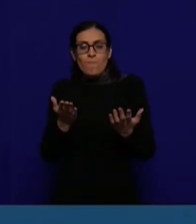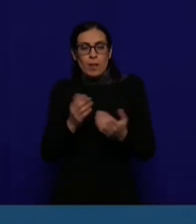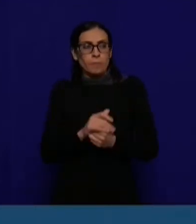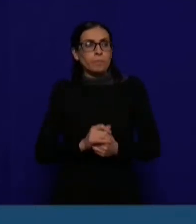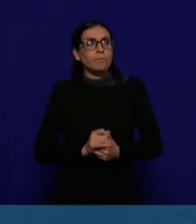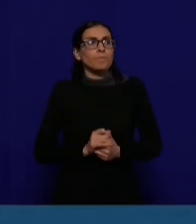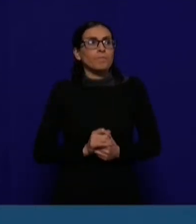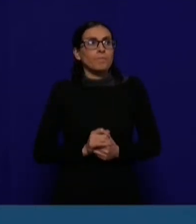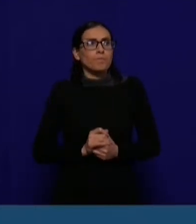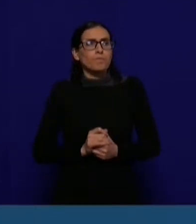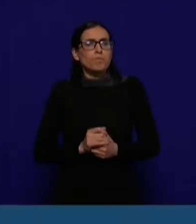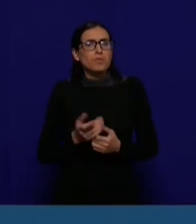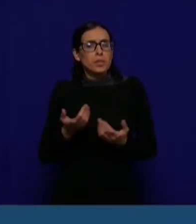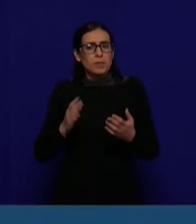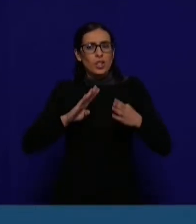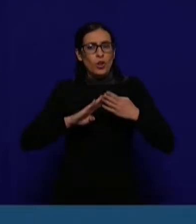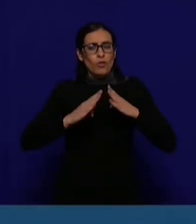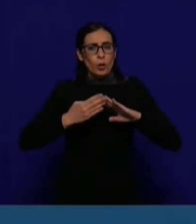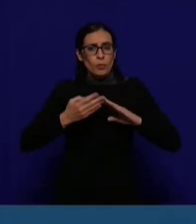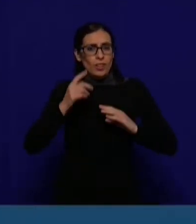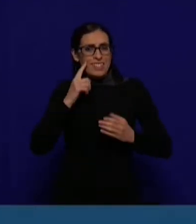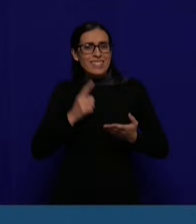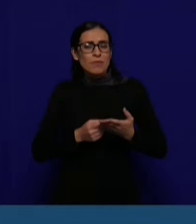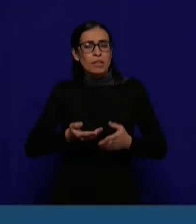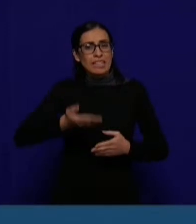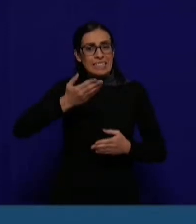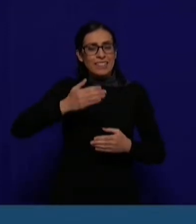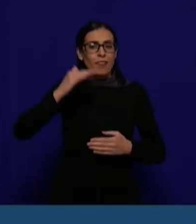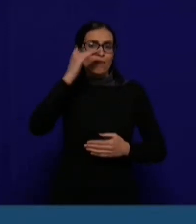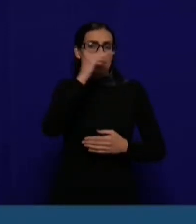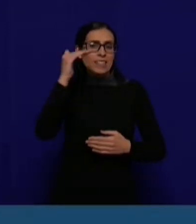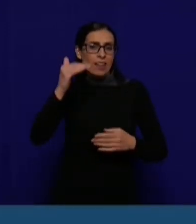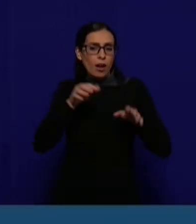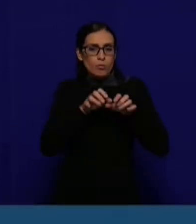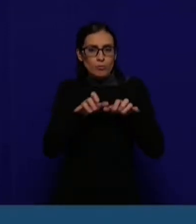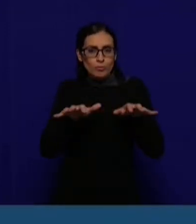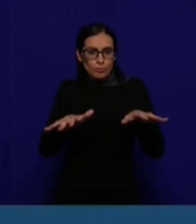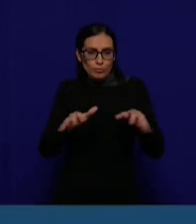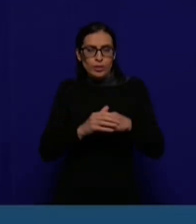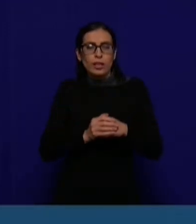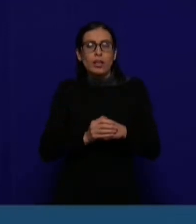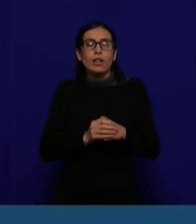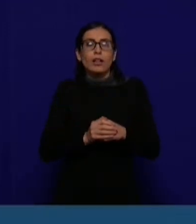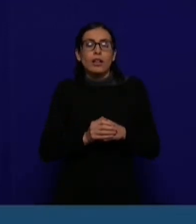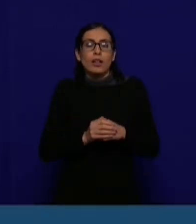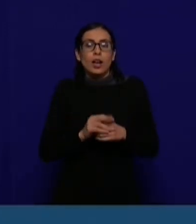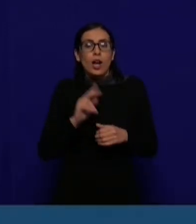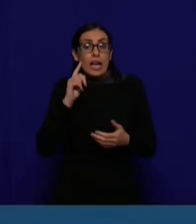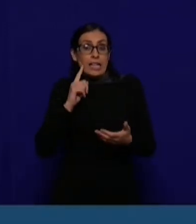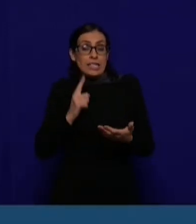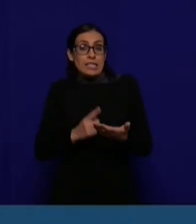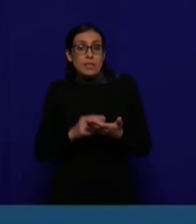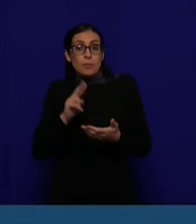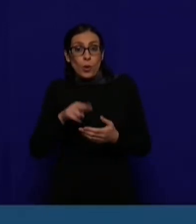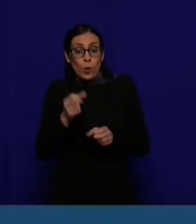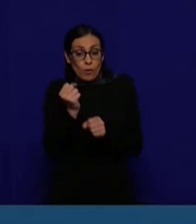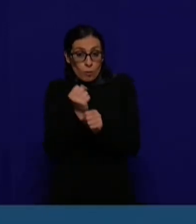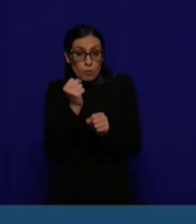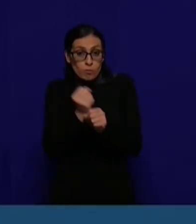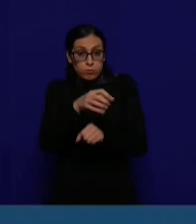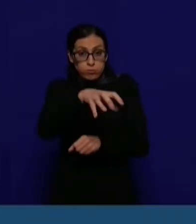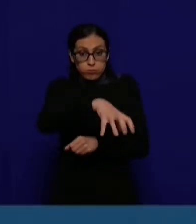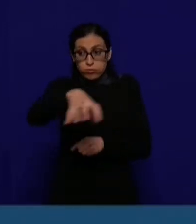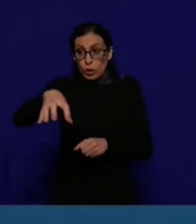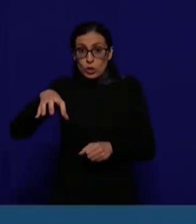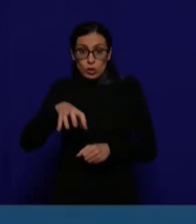jiġri bħala household kienu l-iktar każijiet li kellna bħala transmission settings. Kellna wkoll il-workplaces li